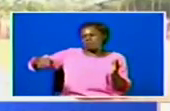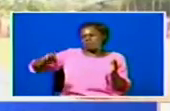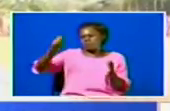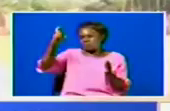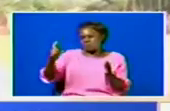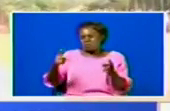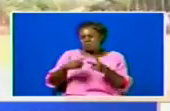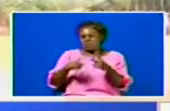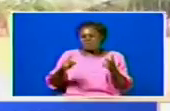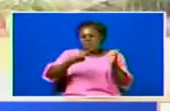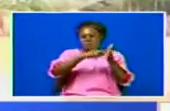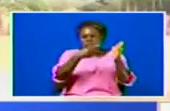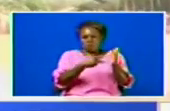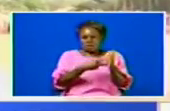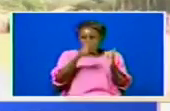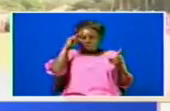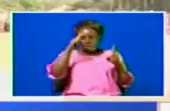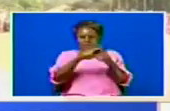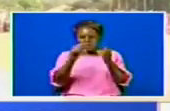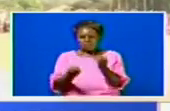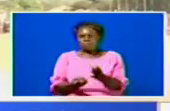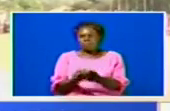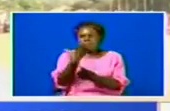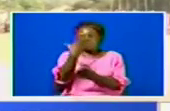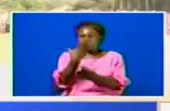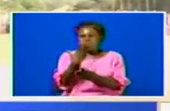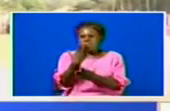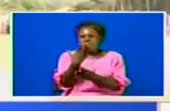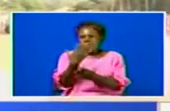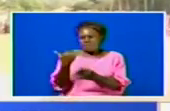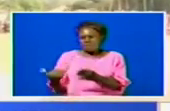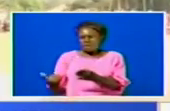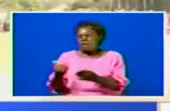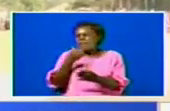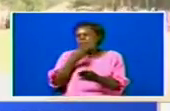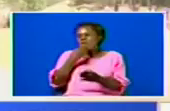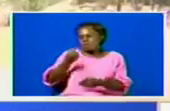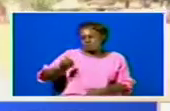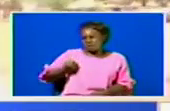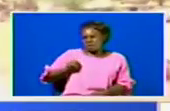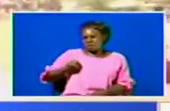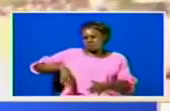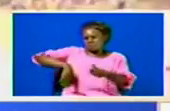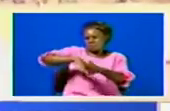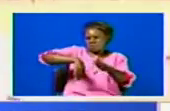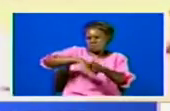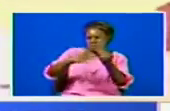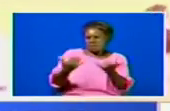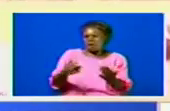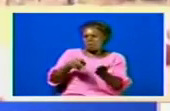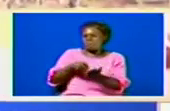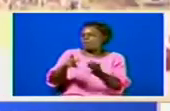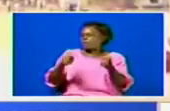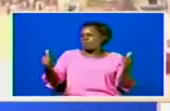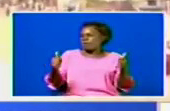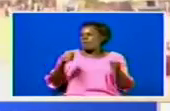to start this initiative so that we create employment for these young boys. And as you know, football nowadays pays. So